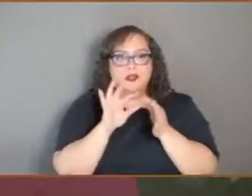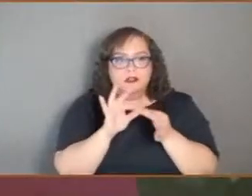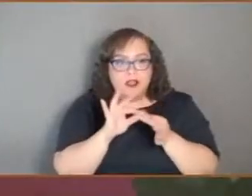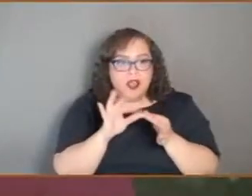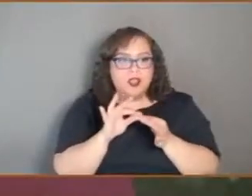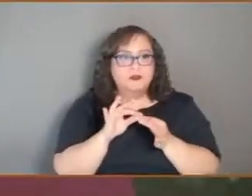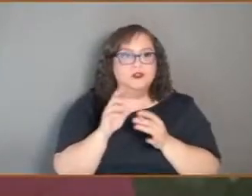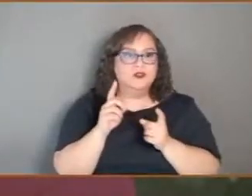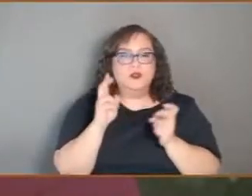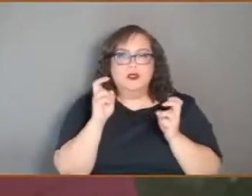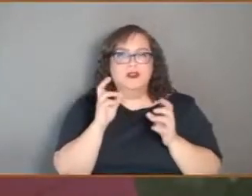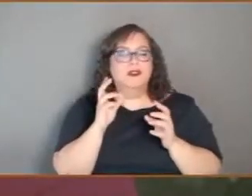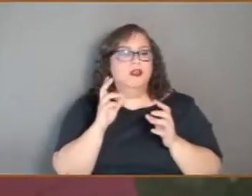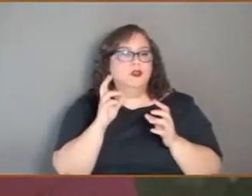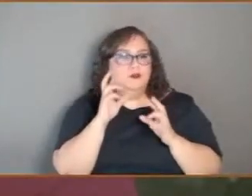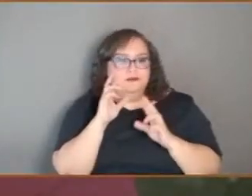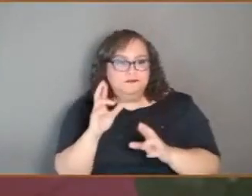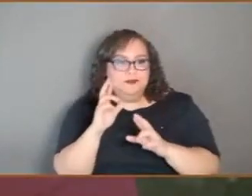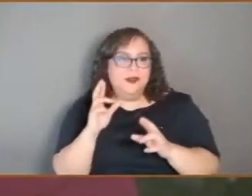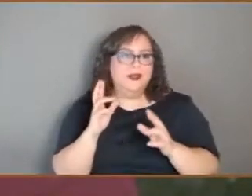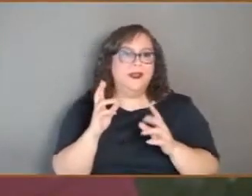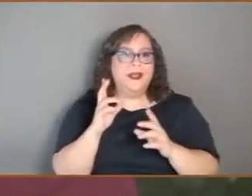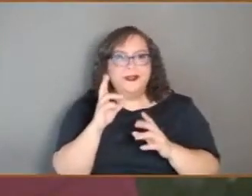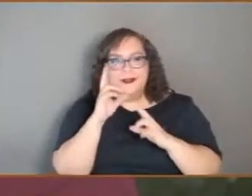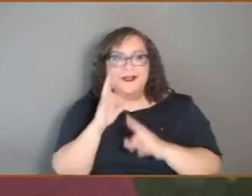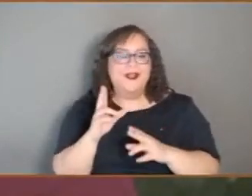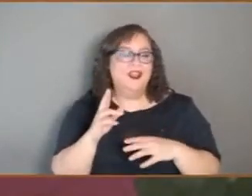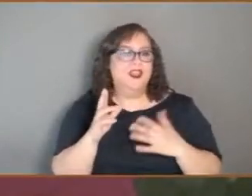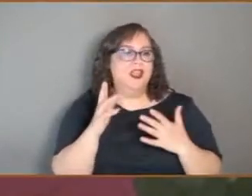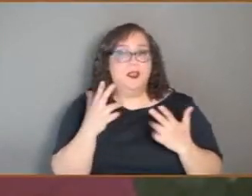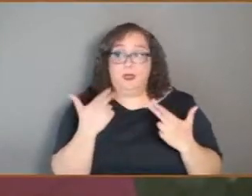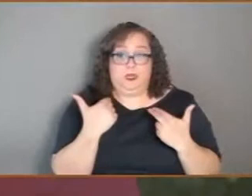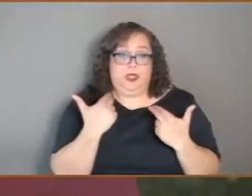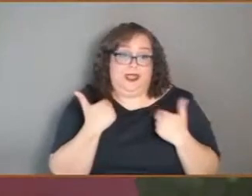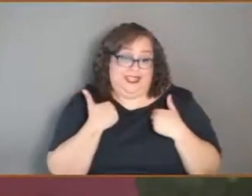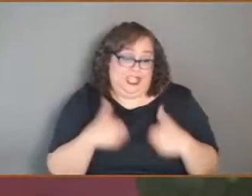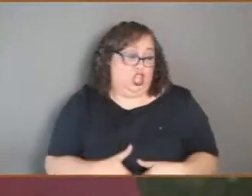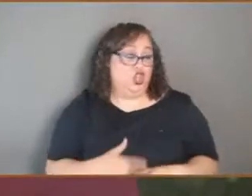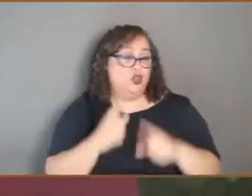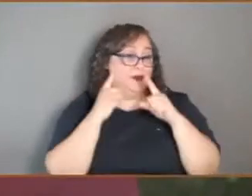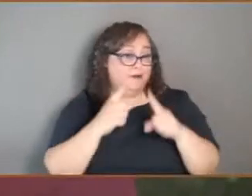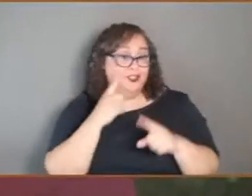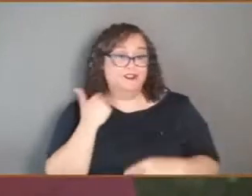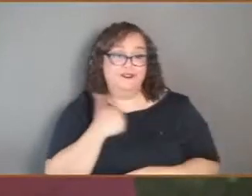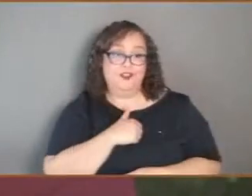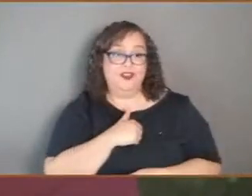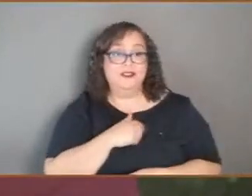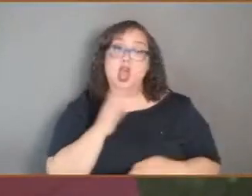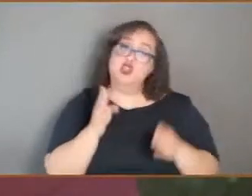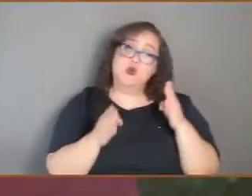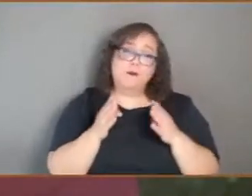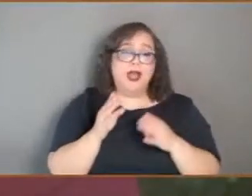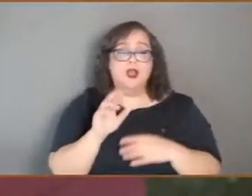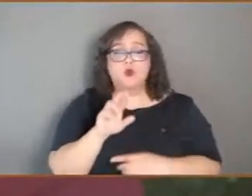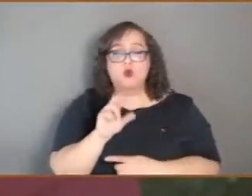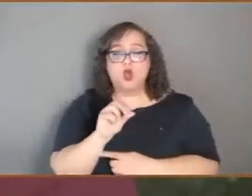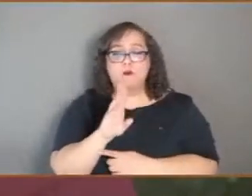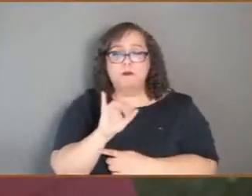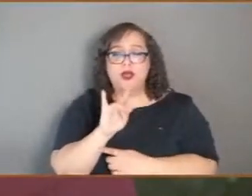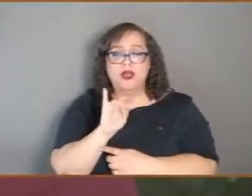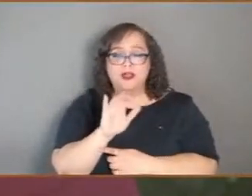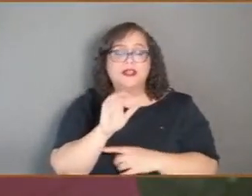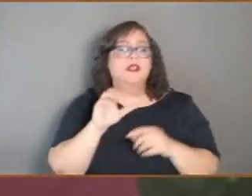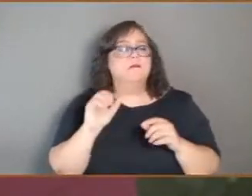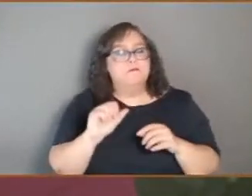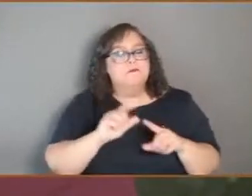We try to make it fun, right? You know, these are human missions to us, right? They're robotic missions, but they're human missions. People spend their careers on